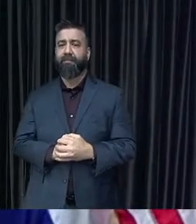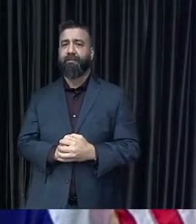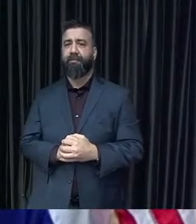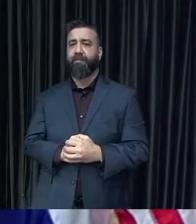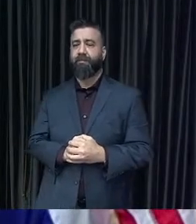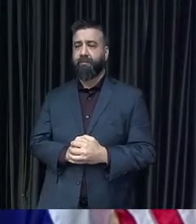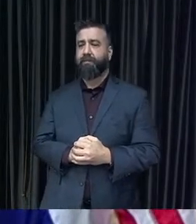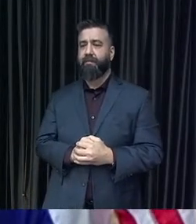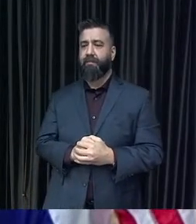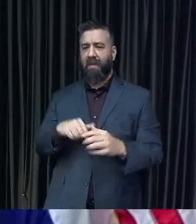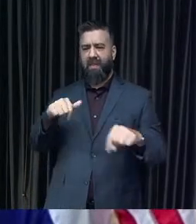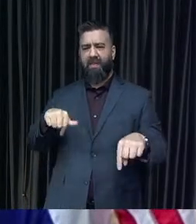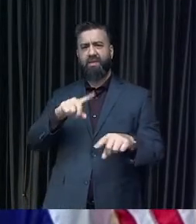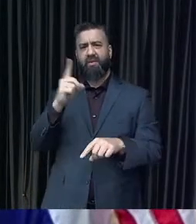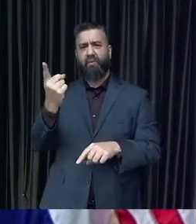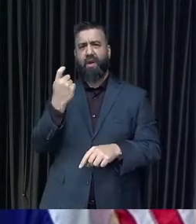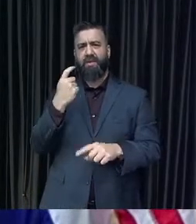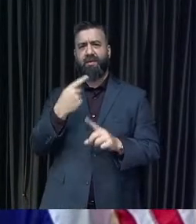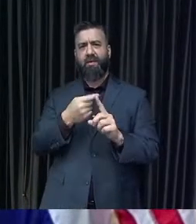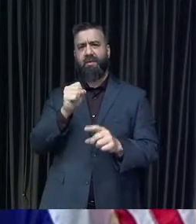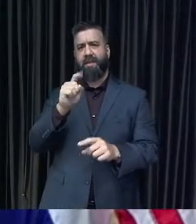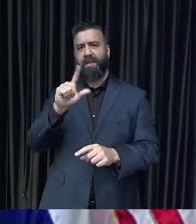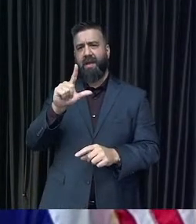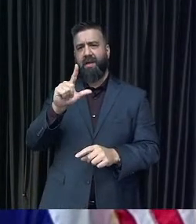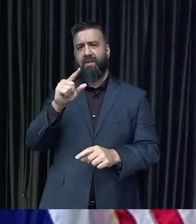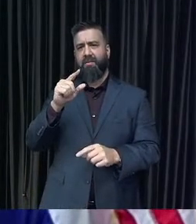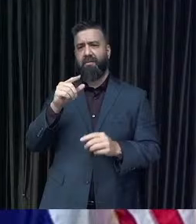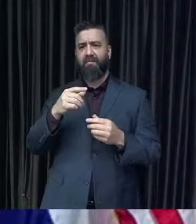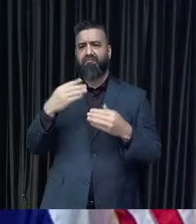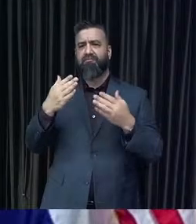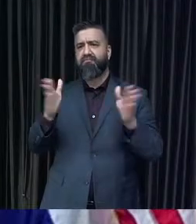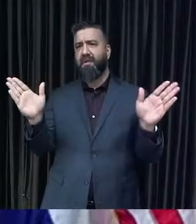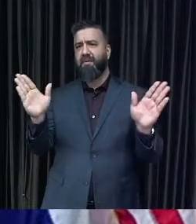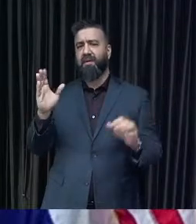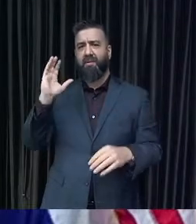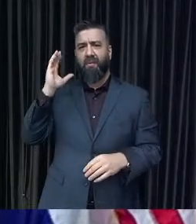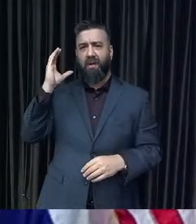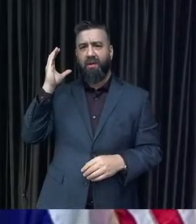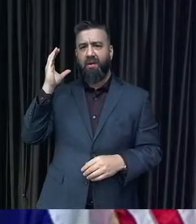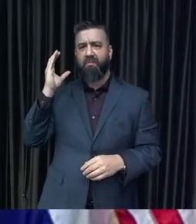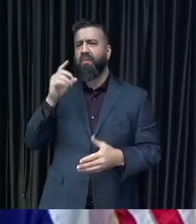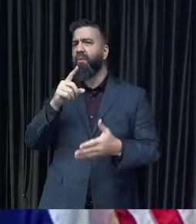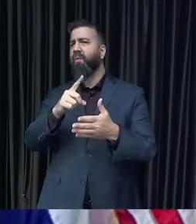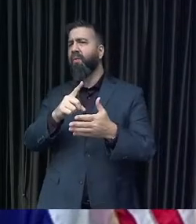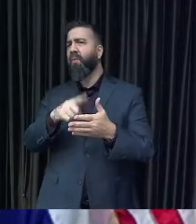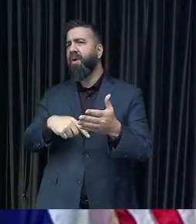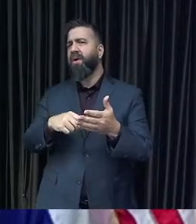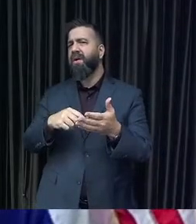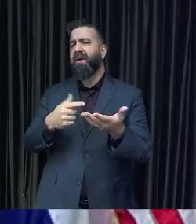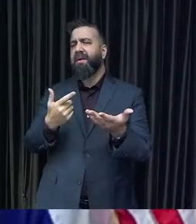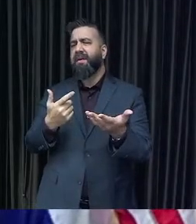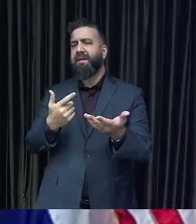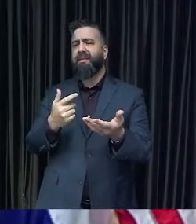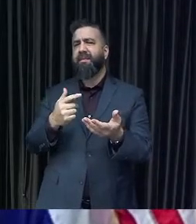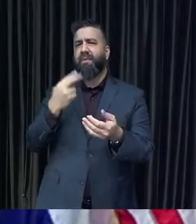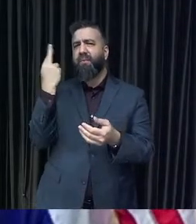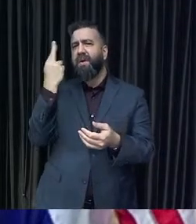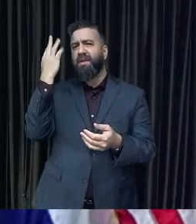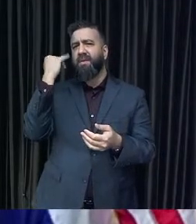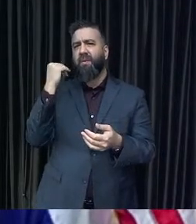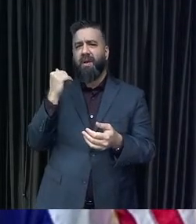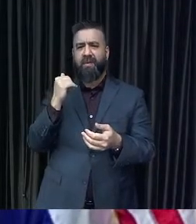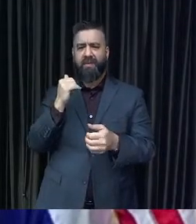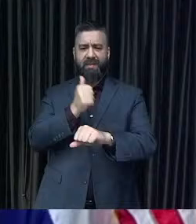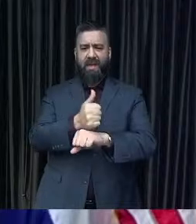from St. Louis Public Radio. What are the criteria for tightening restaurant restrictions? assuming that we see a predicted